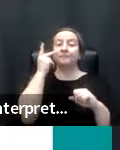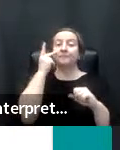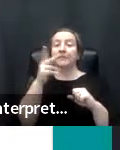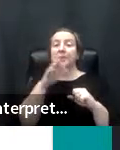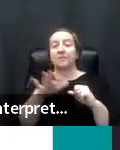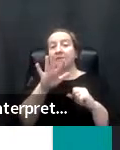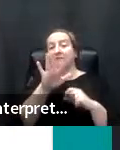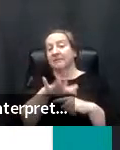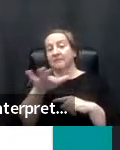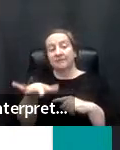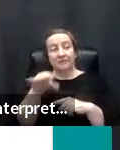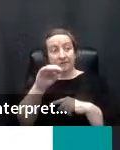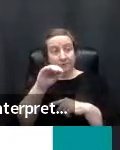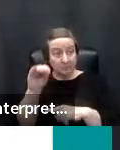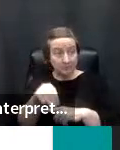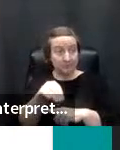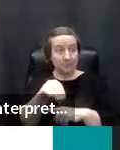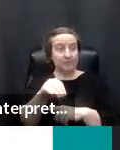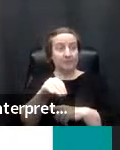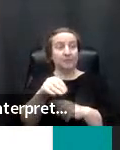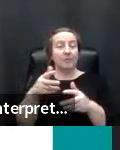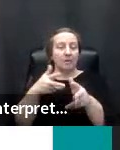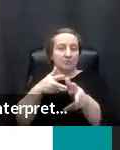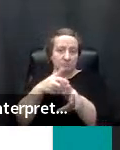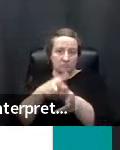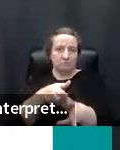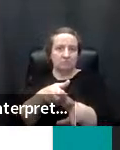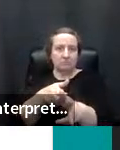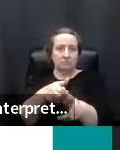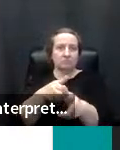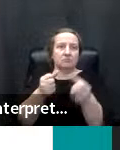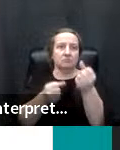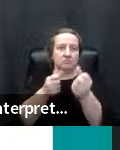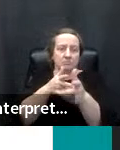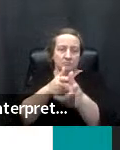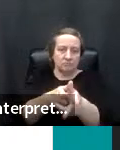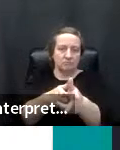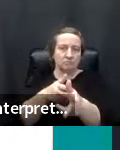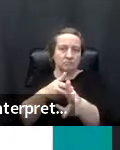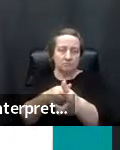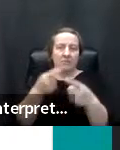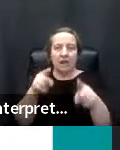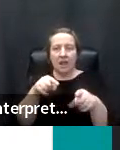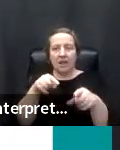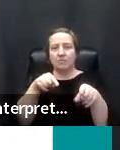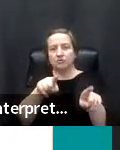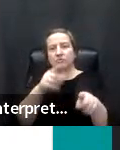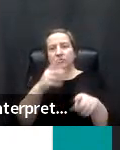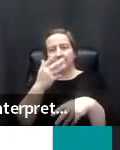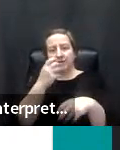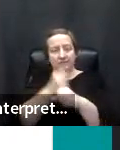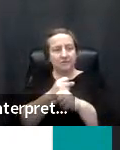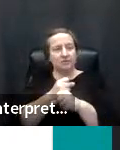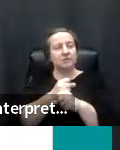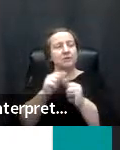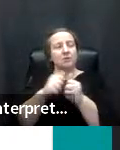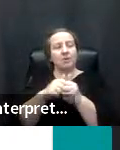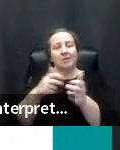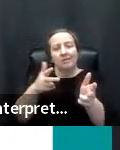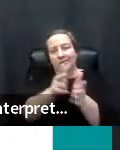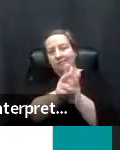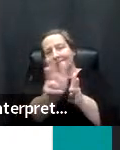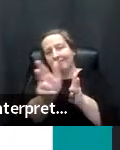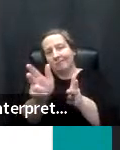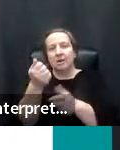about 55% are rear end collisions that are occurring over that 5-year period. Combining that with the side swipe of